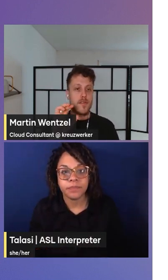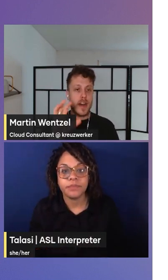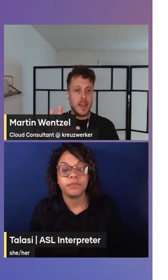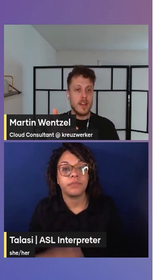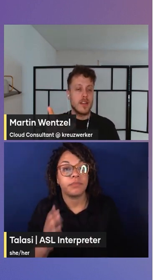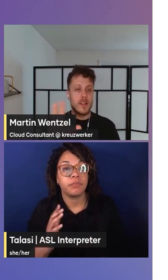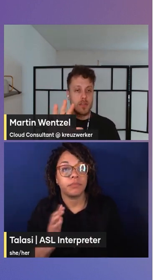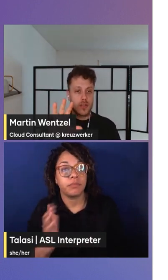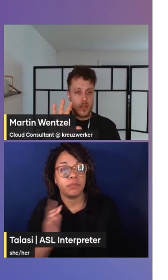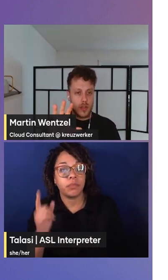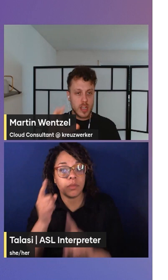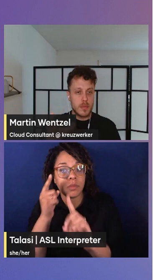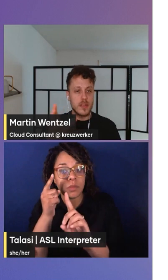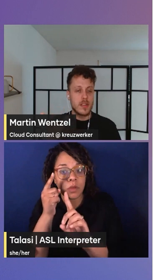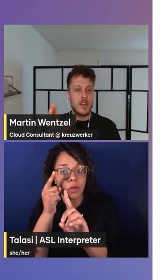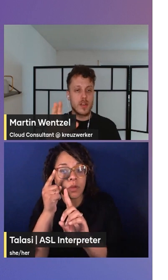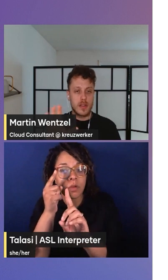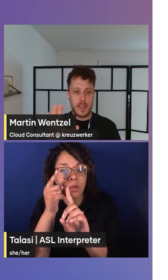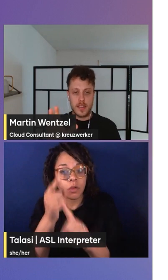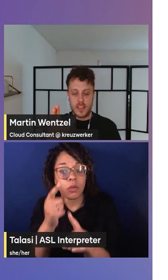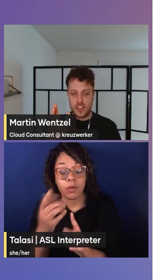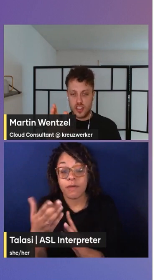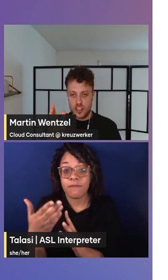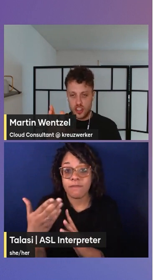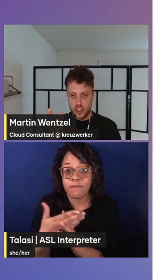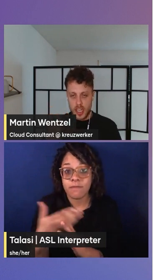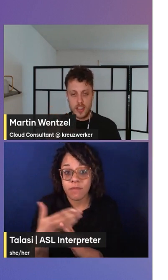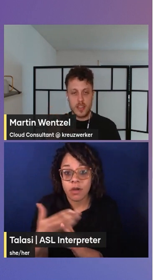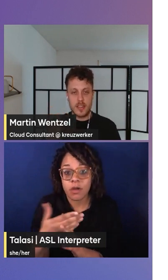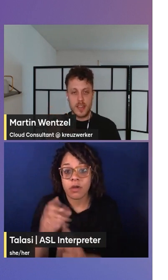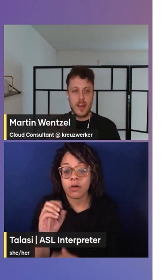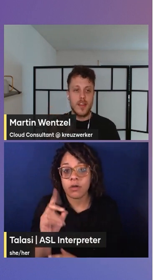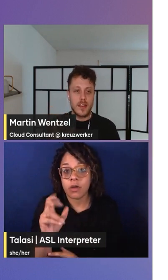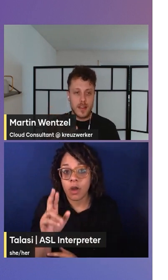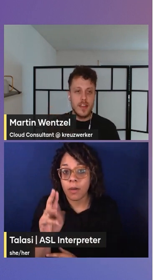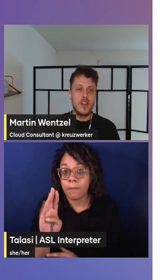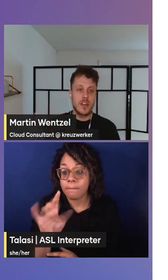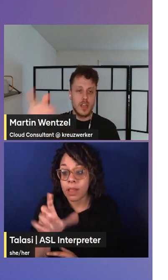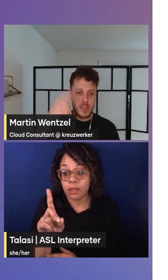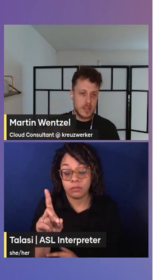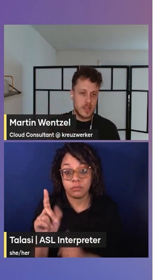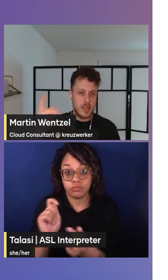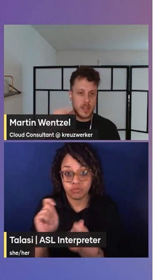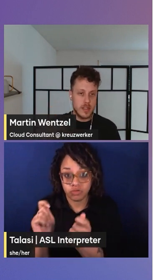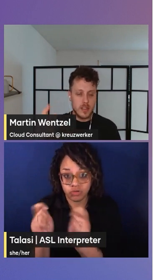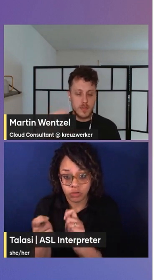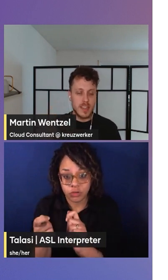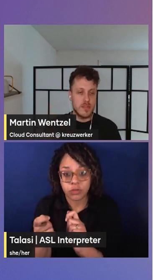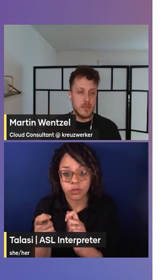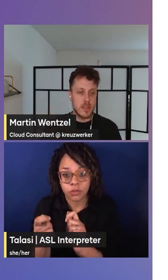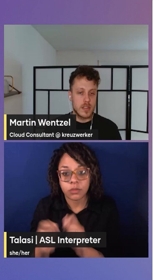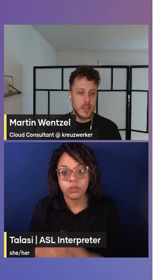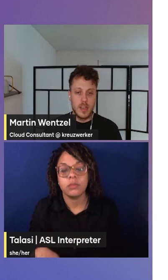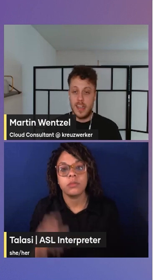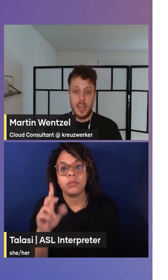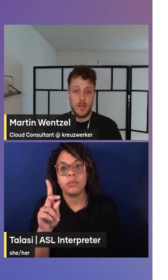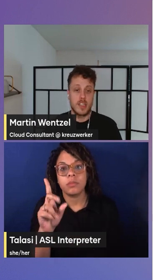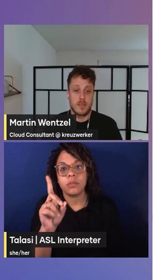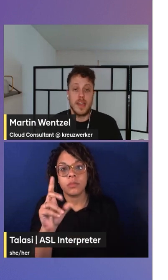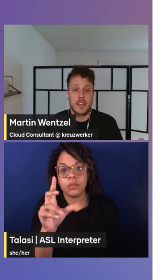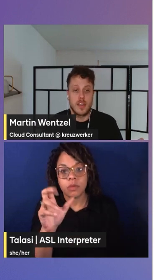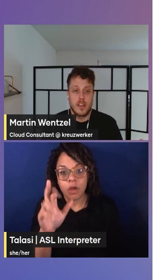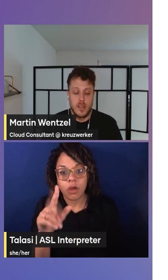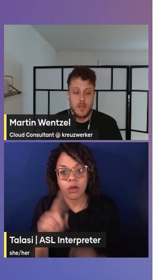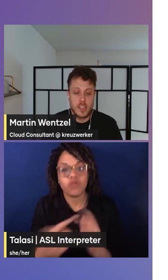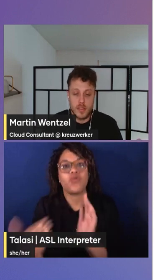whenever a file on your Docker build context changes, that the Docker image is being rebuilt, which